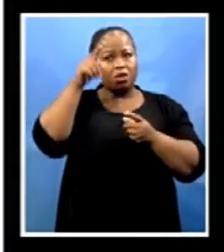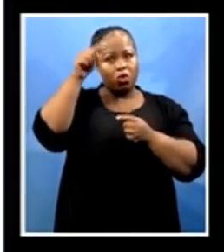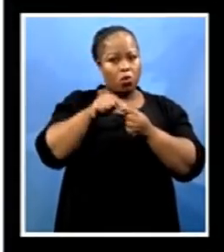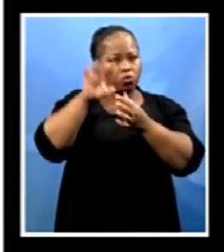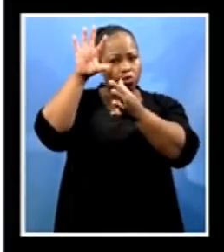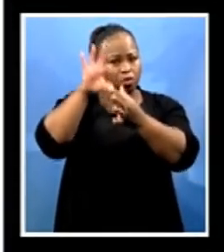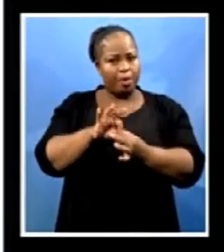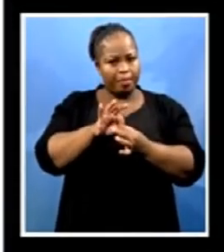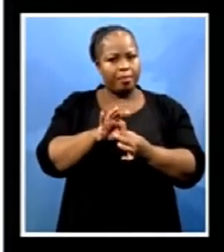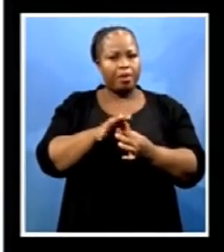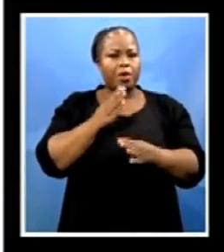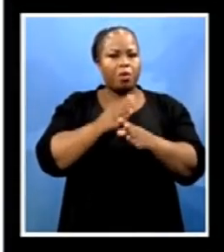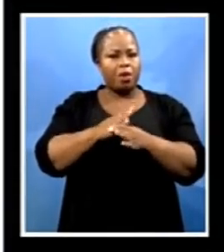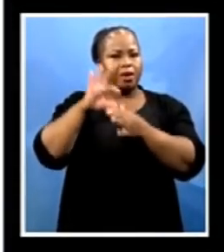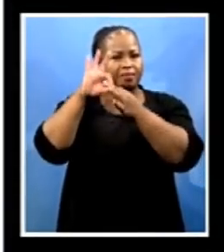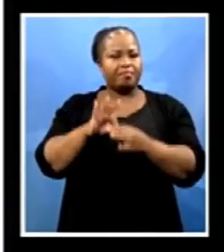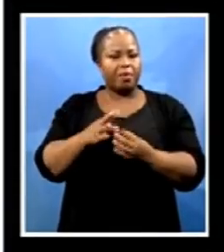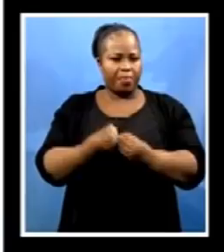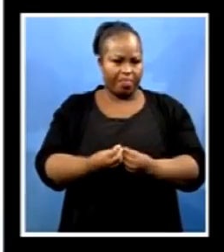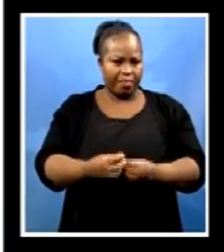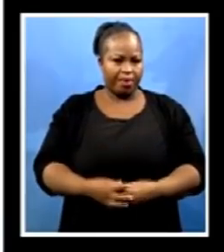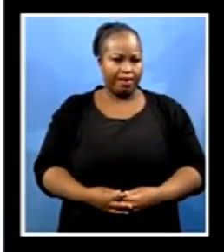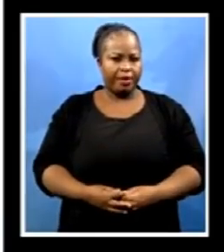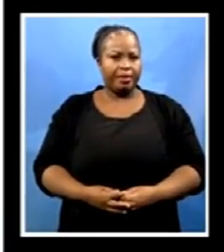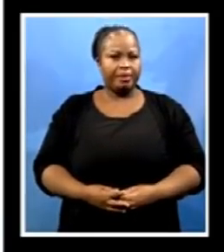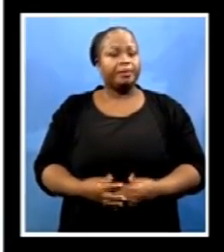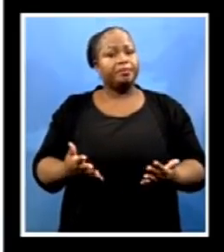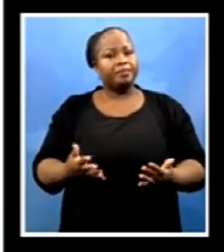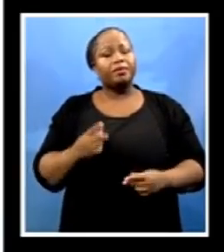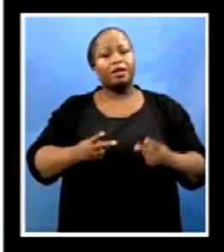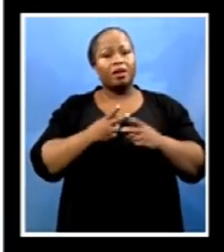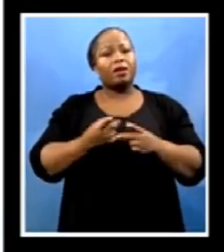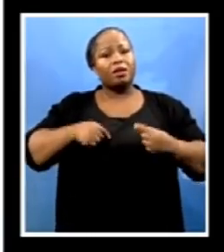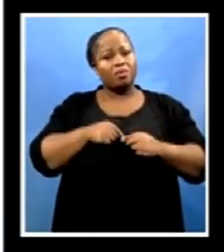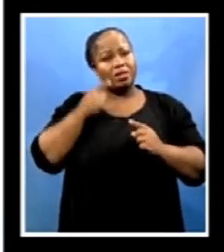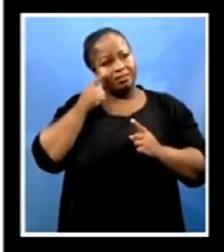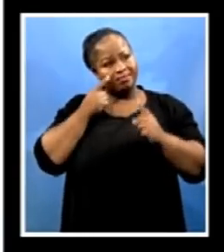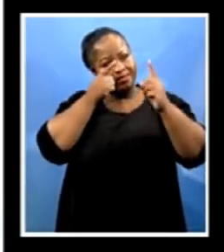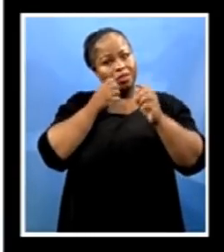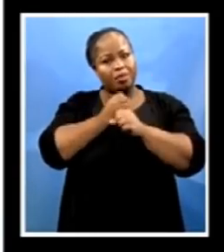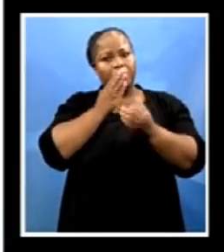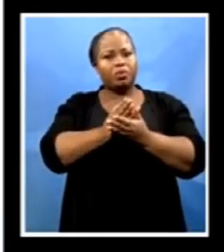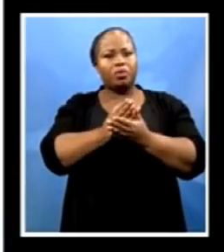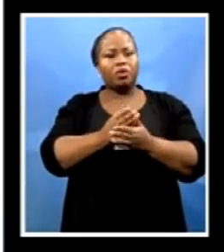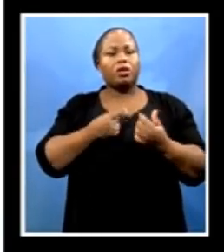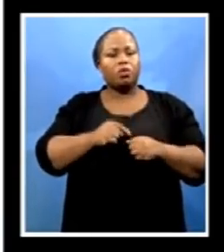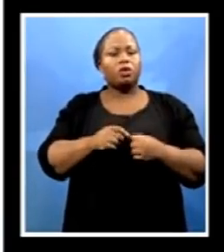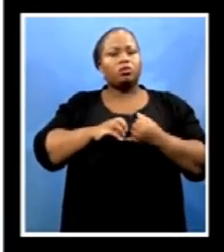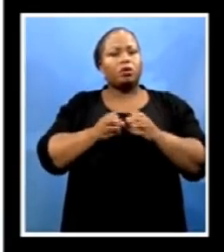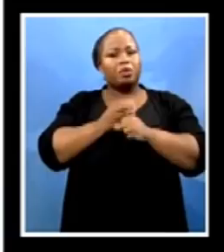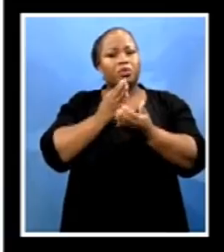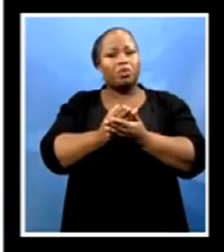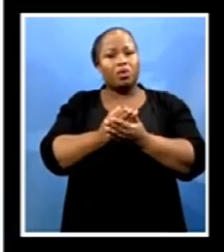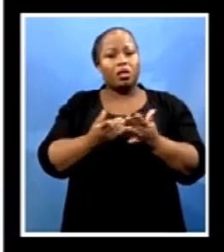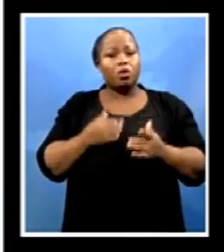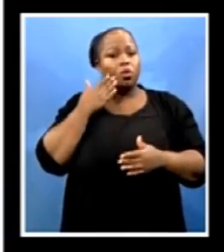together. We needed to make sure that our carefully targeted high-impact procurement was in areas